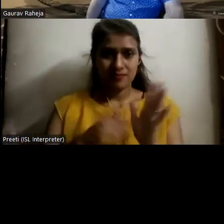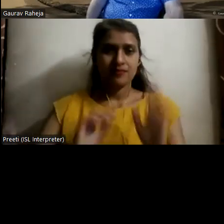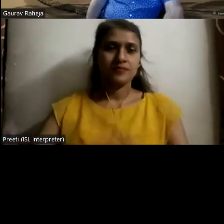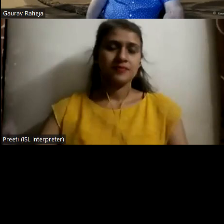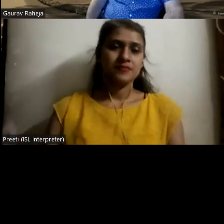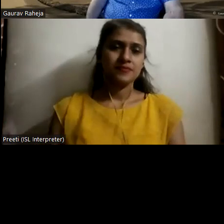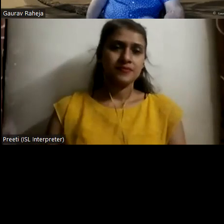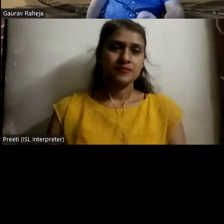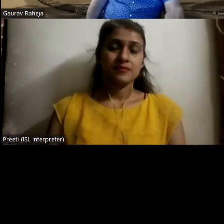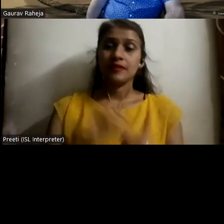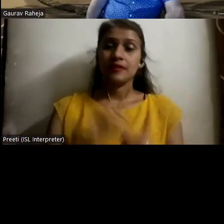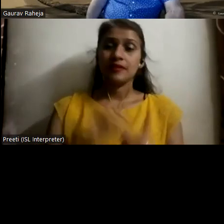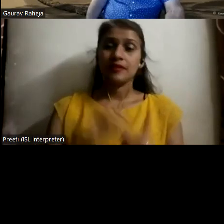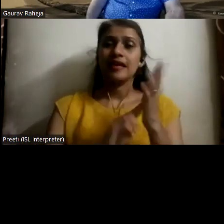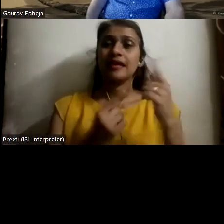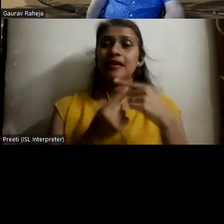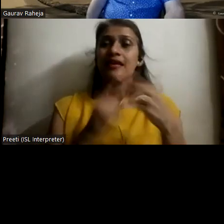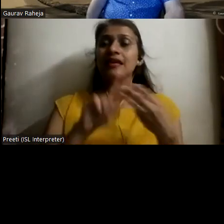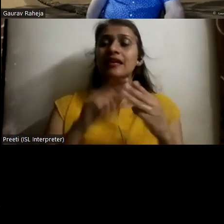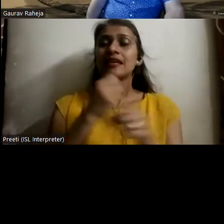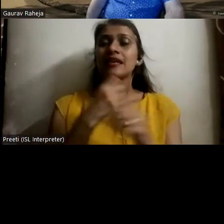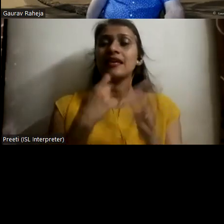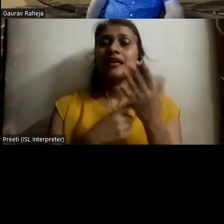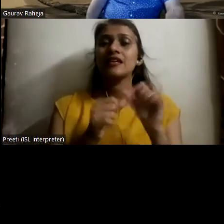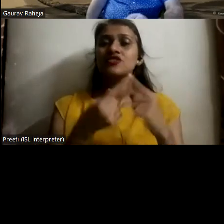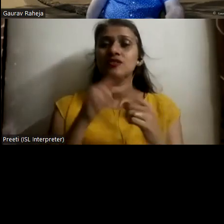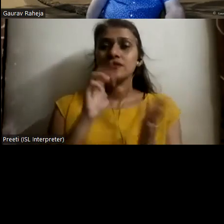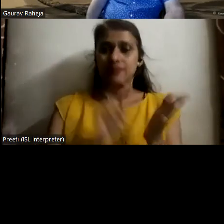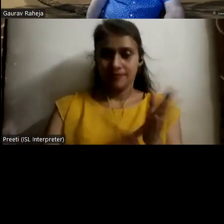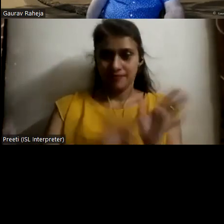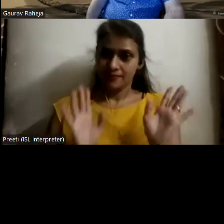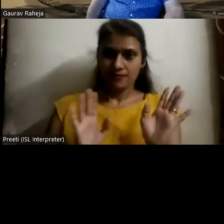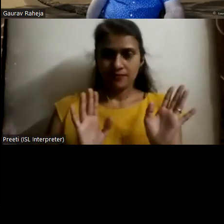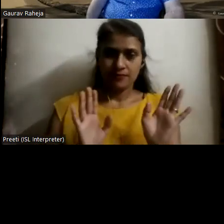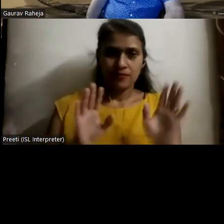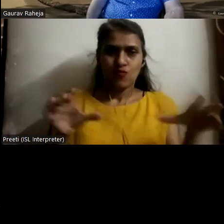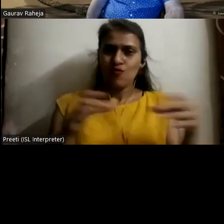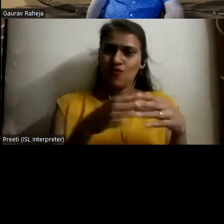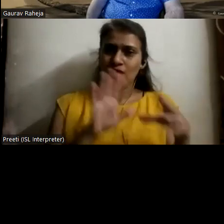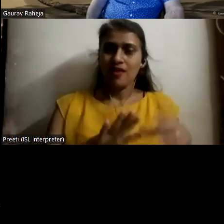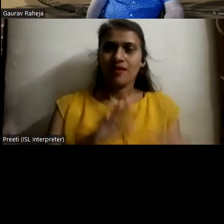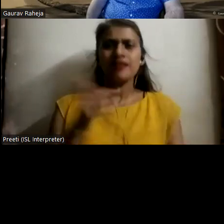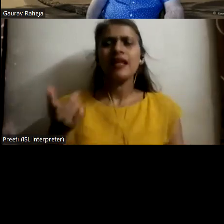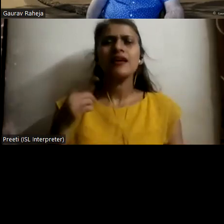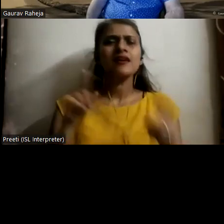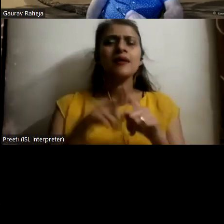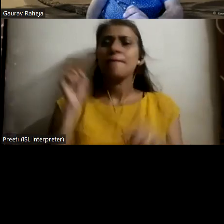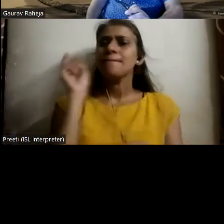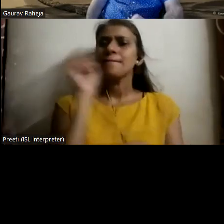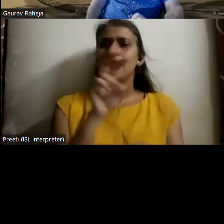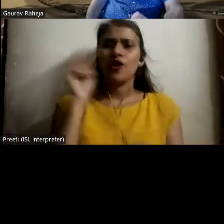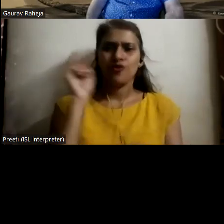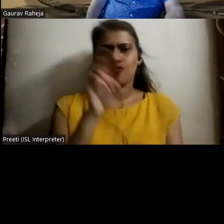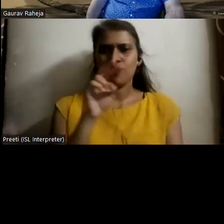Integration. Like in Delhi Metro, you have a coach for females, you have